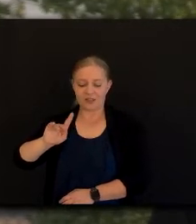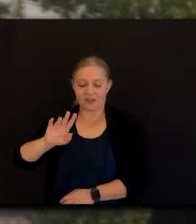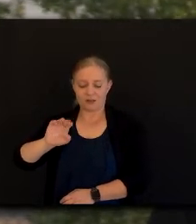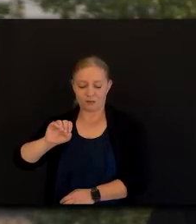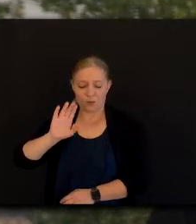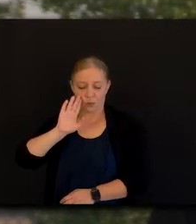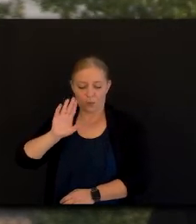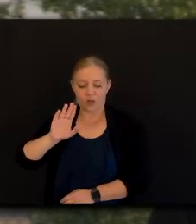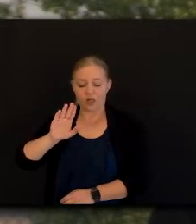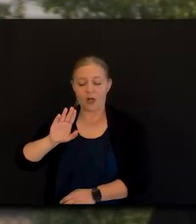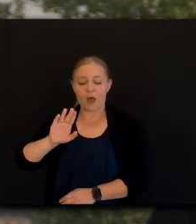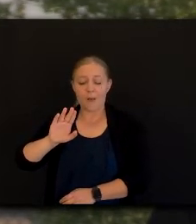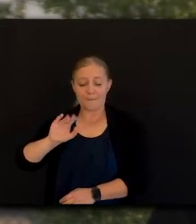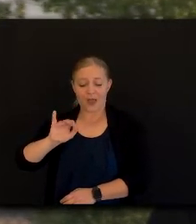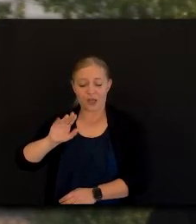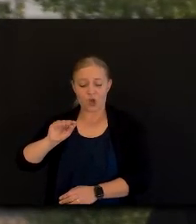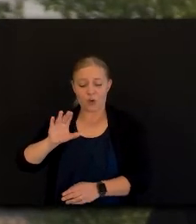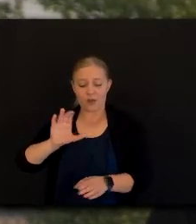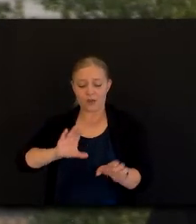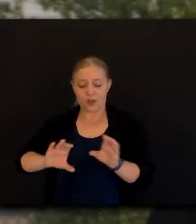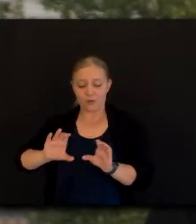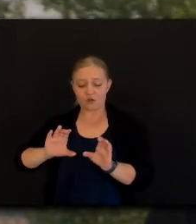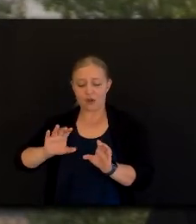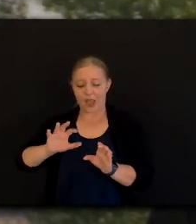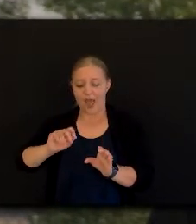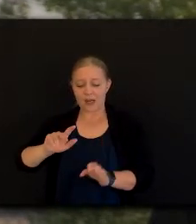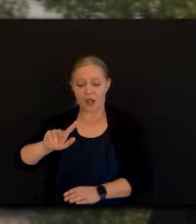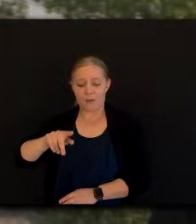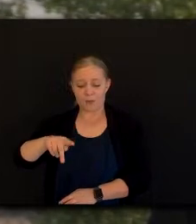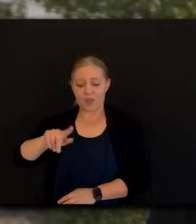University. Congratulations to all of you.